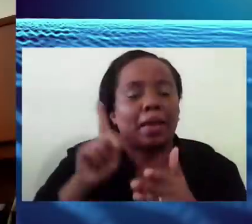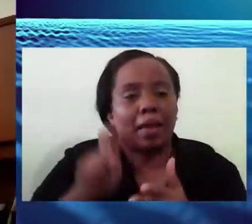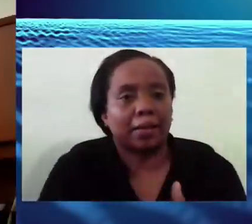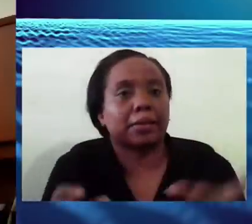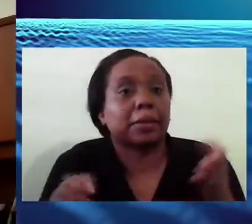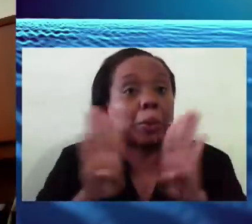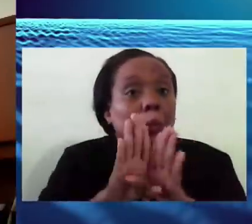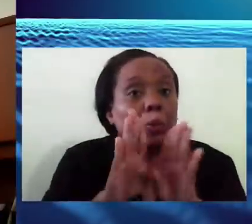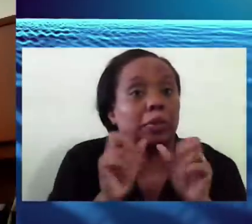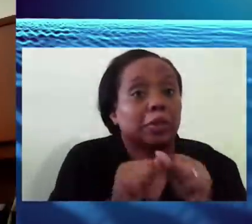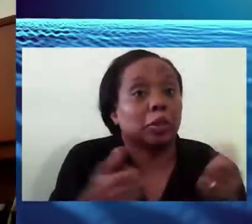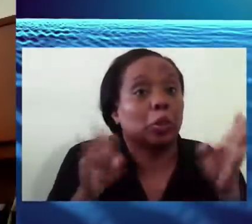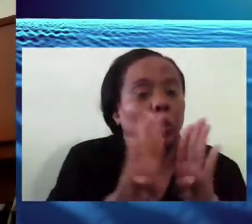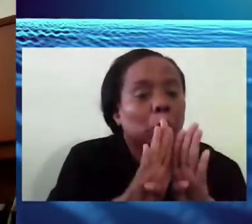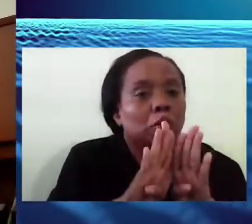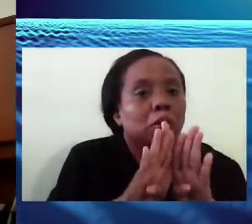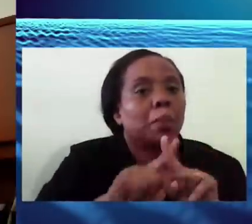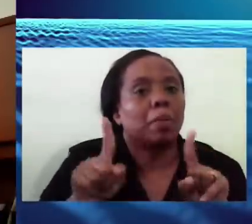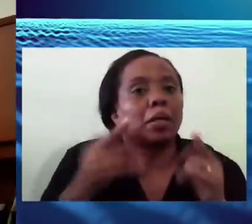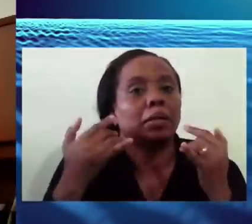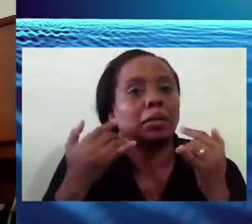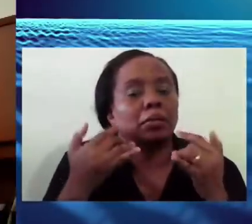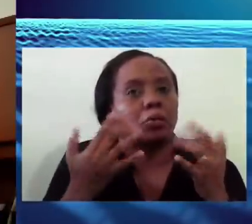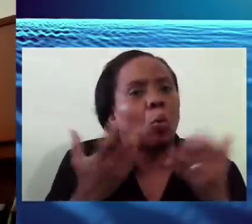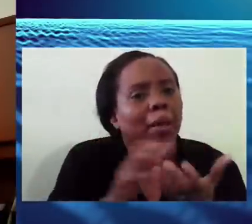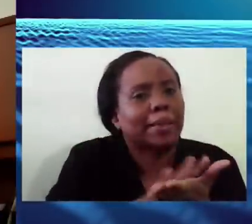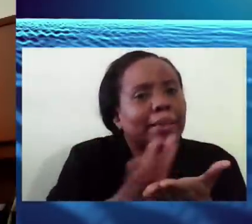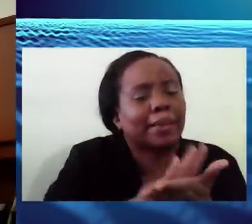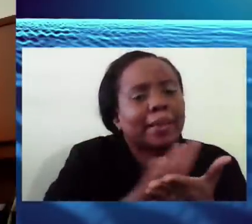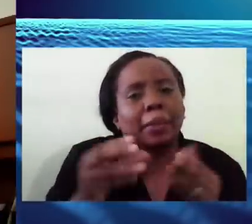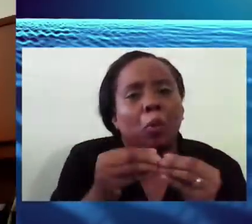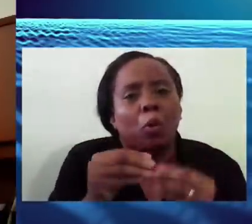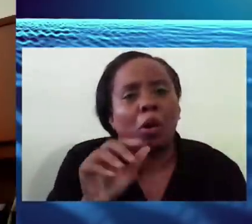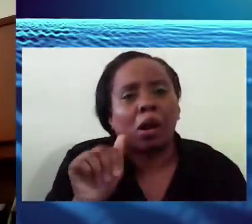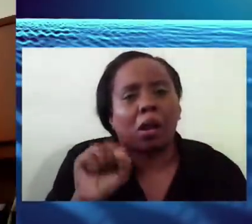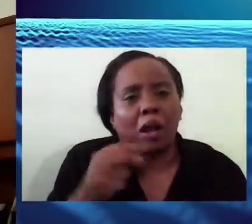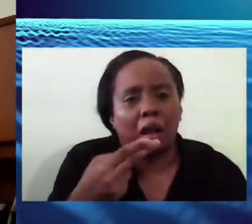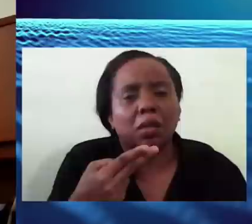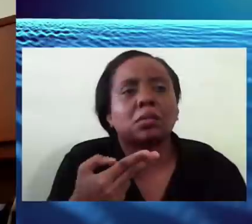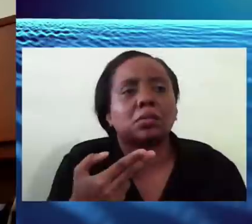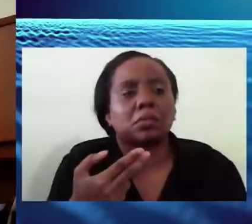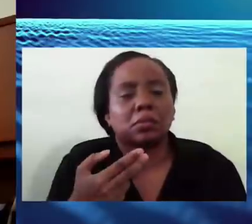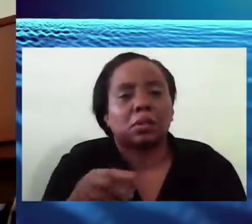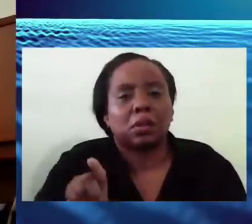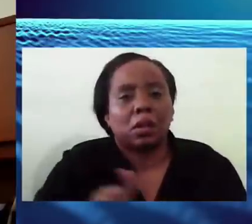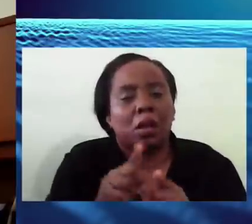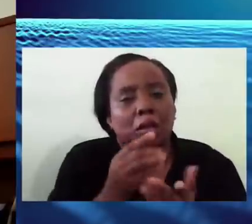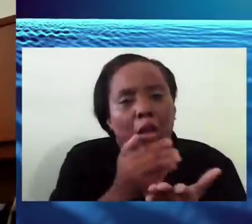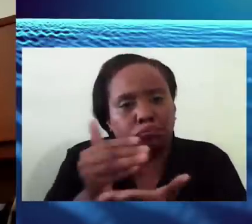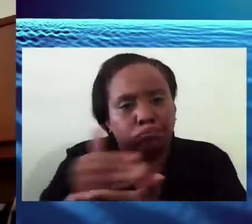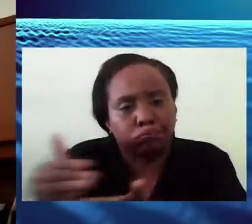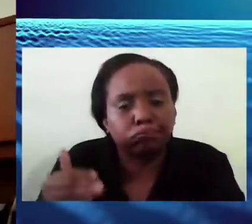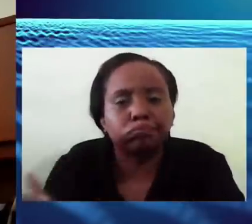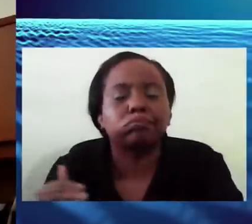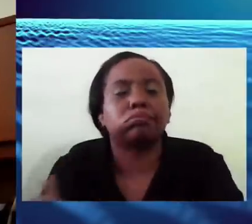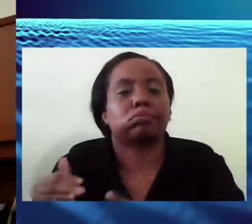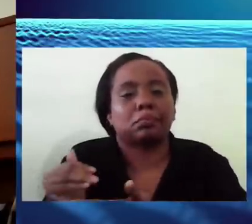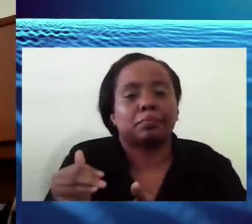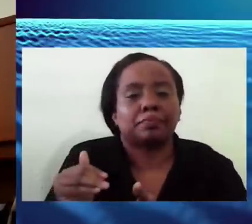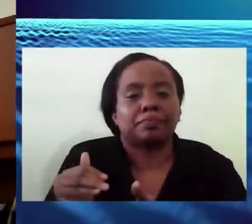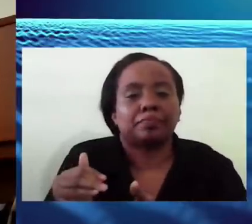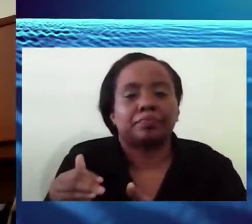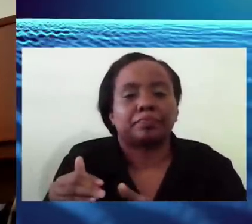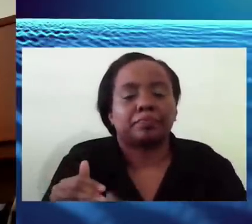that residual ash and dust off the runway, as well as to remove the bristles. And again, this was an occasion where our